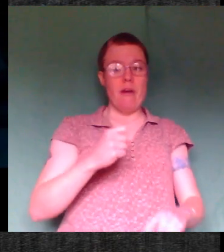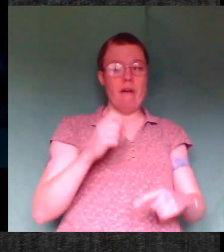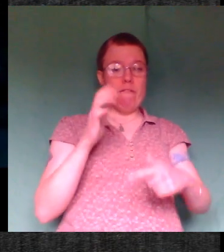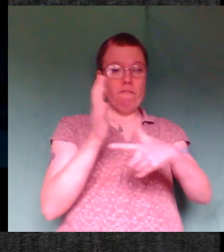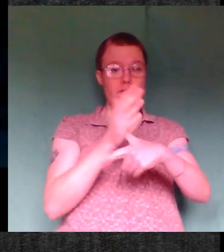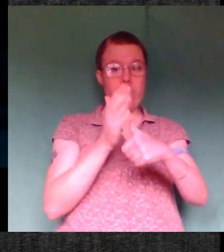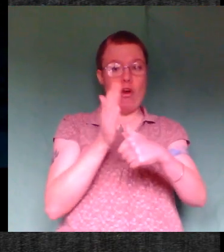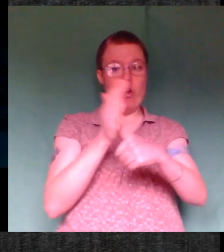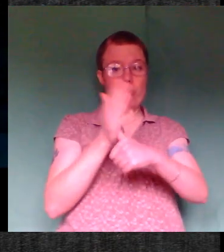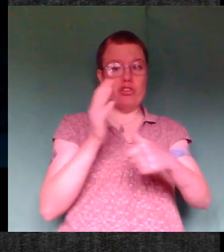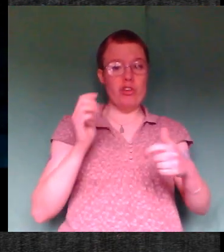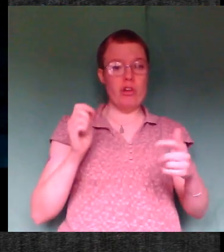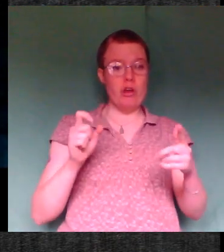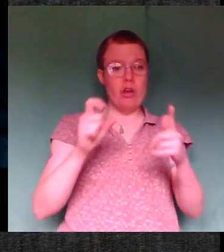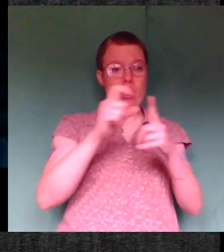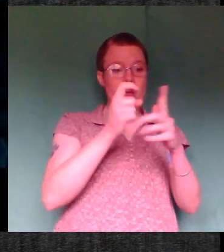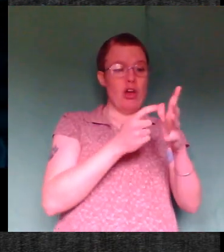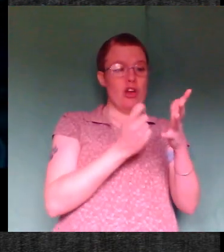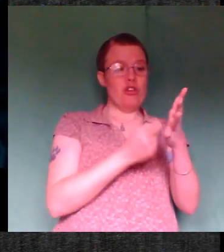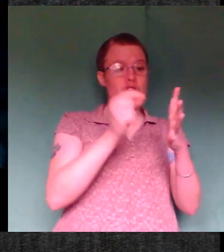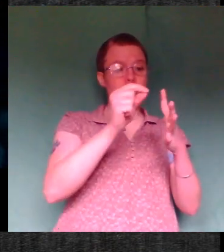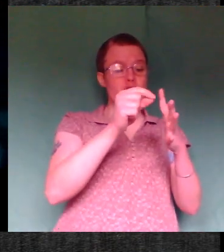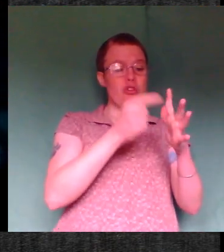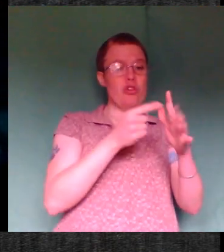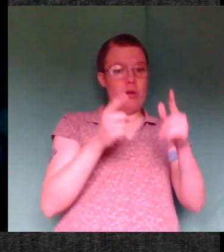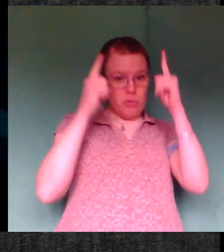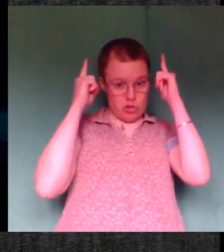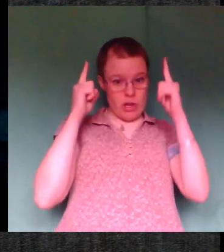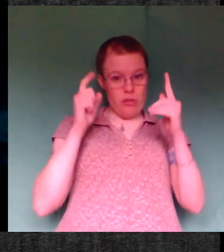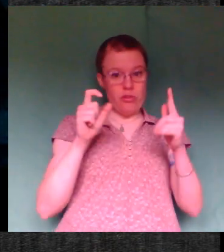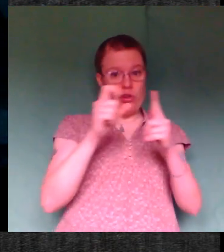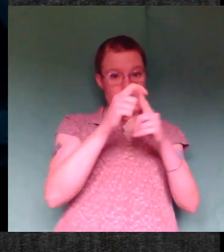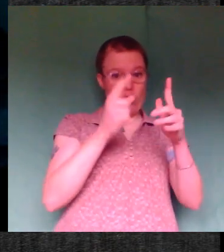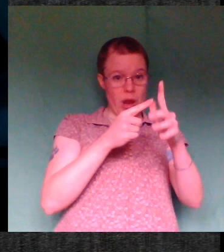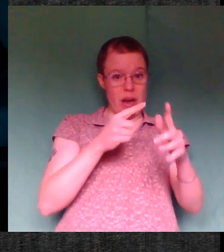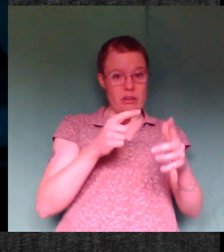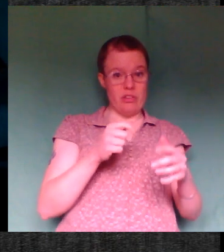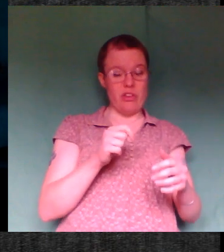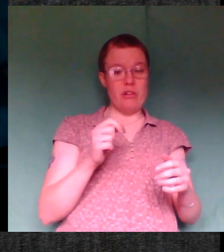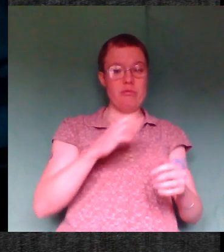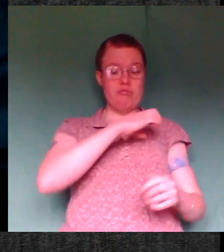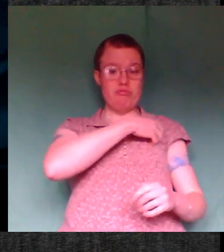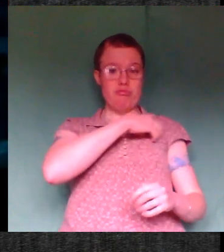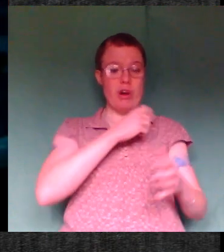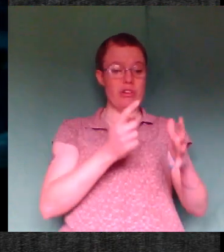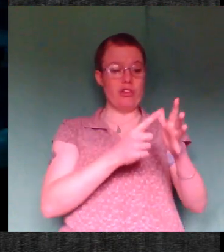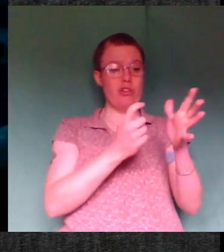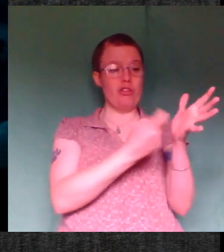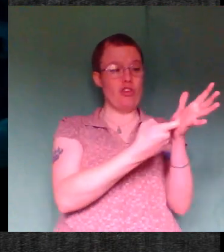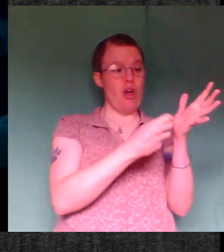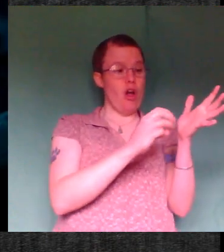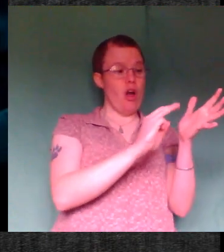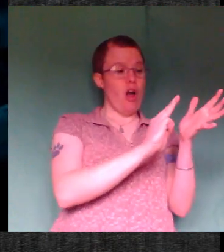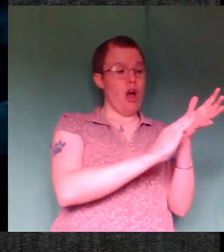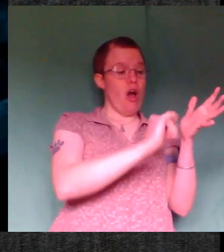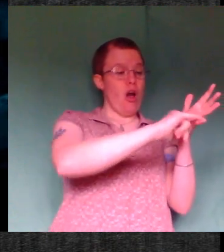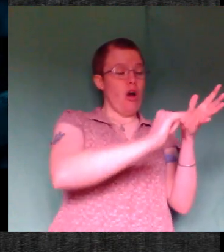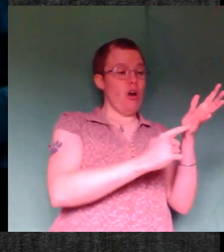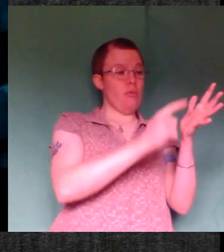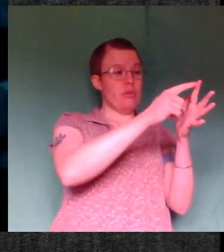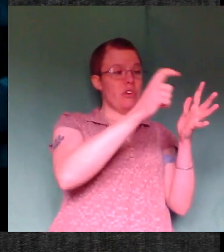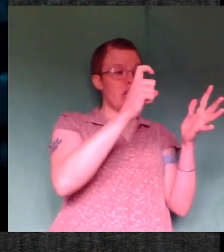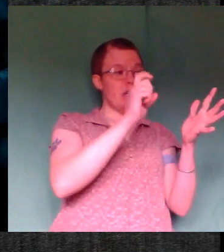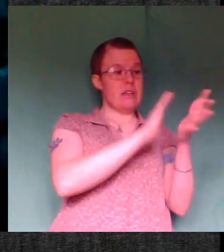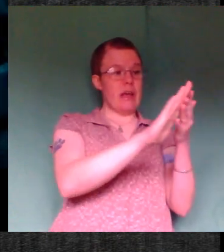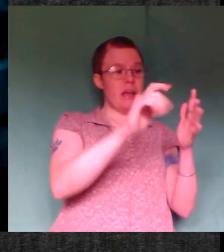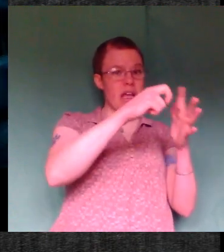Secondly, you're to investigate whether or not the terrorists have the ability to make a nuclear strike and stop them if they